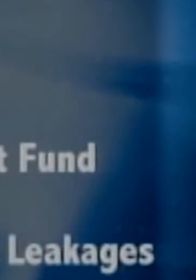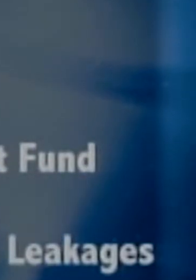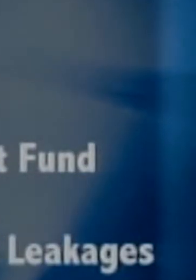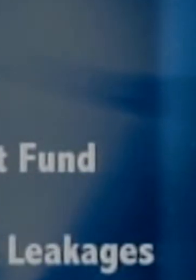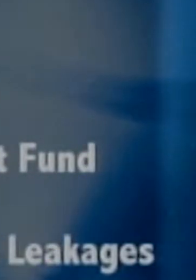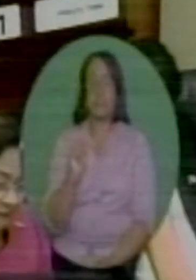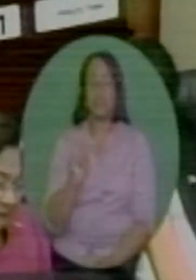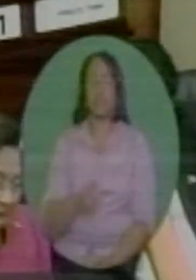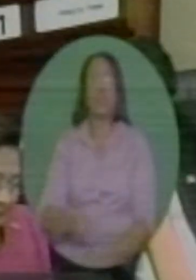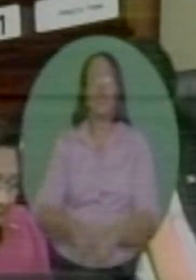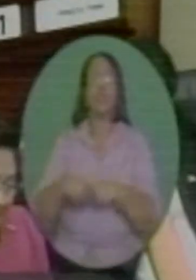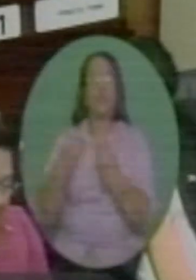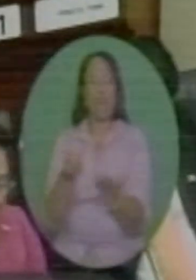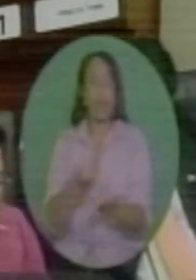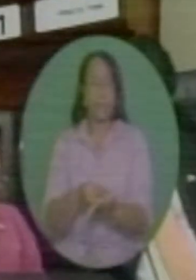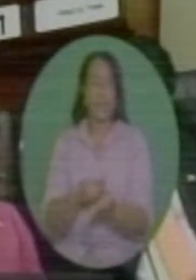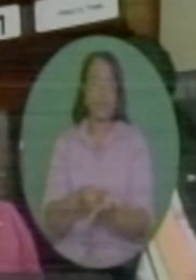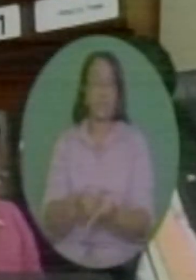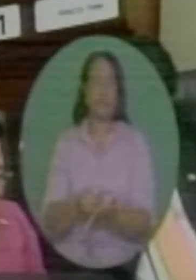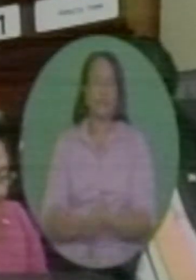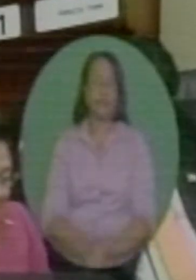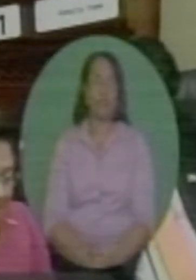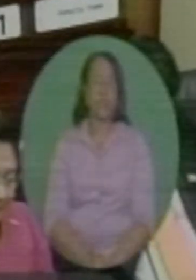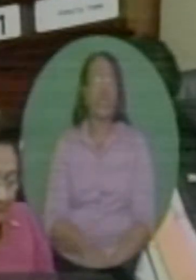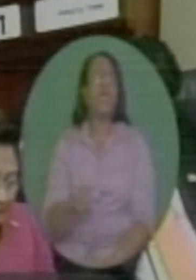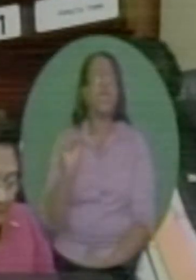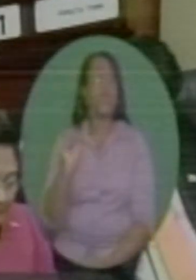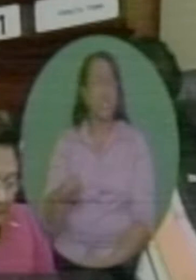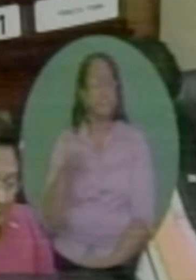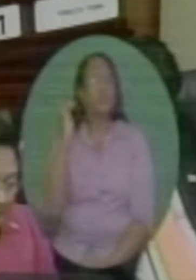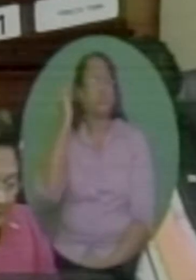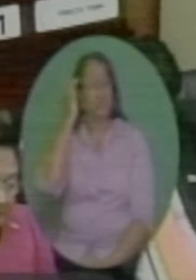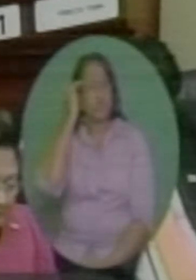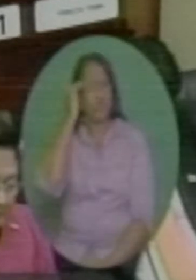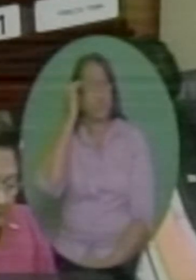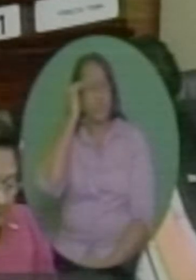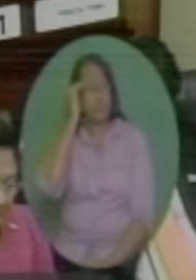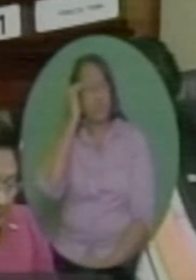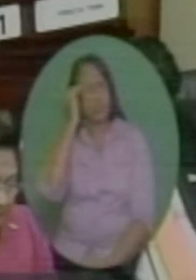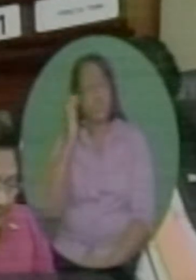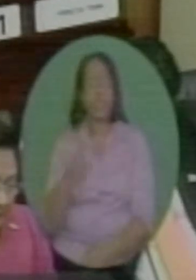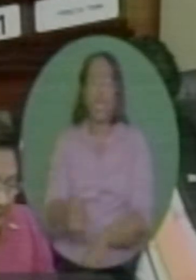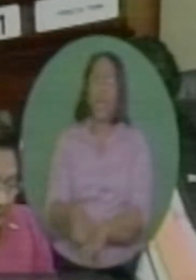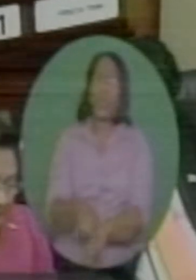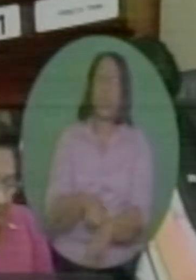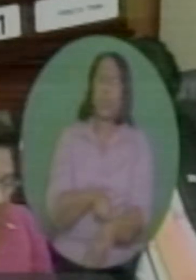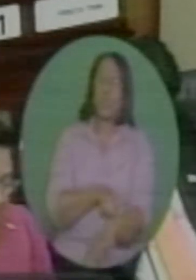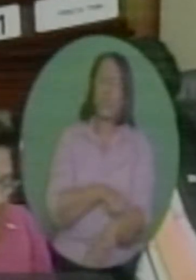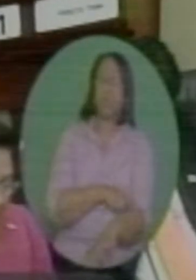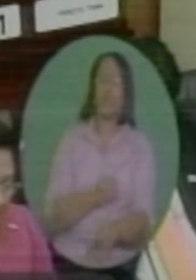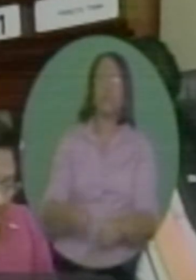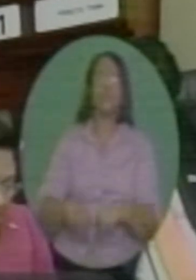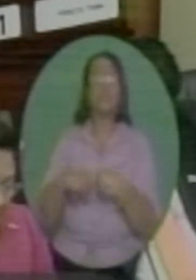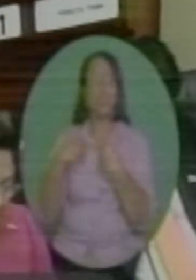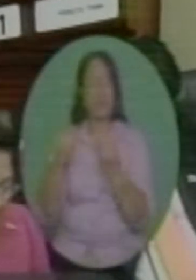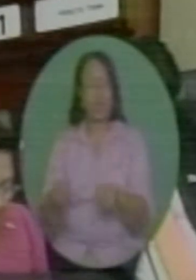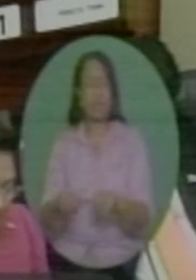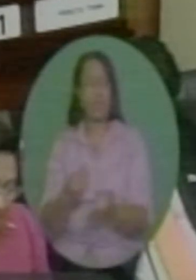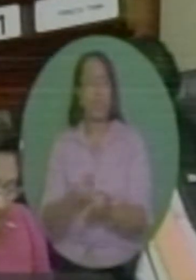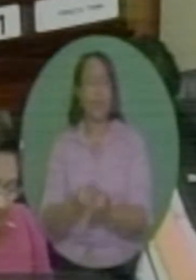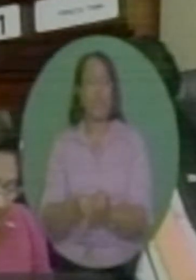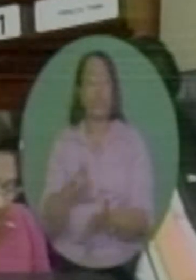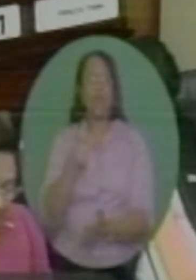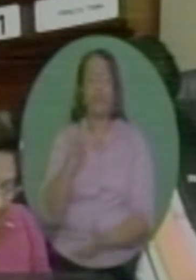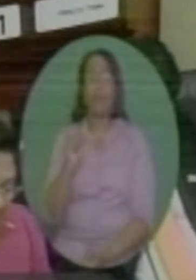energy incentives. The delay in processing VAT refunds has been impeding the growth of exports and private sector development in light